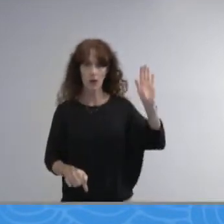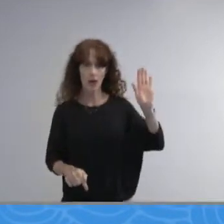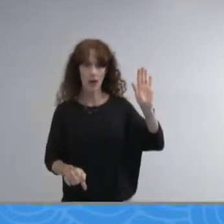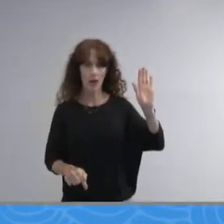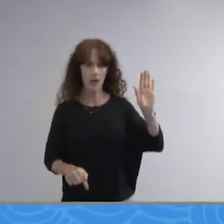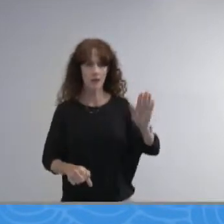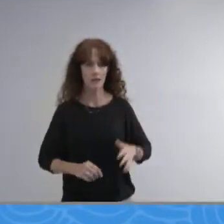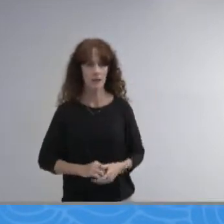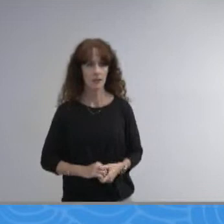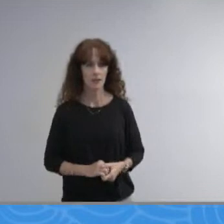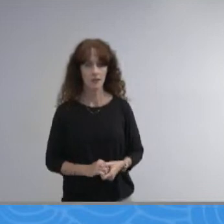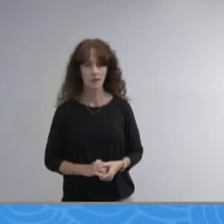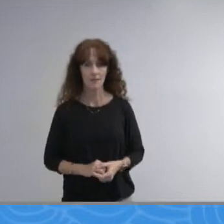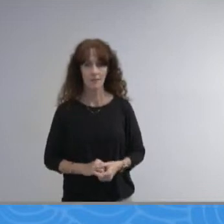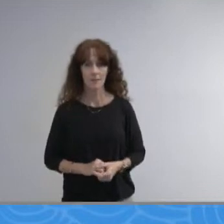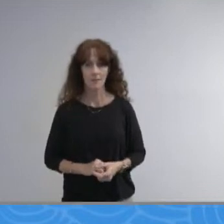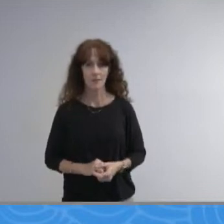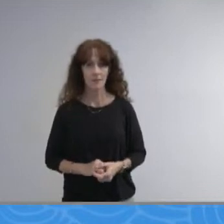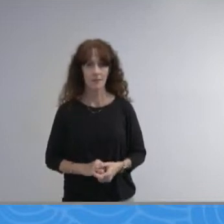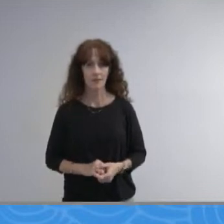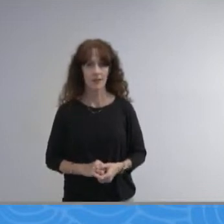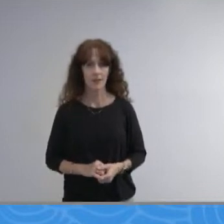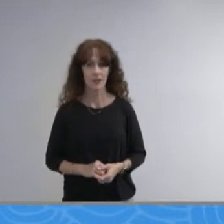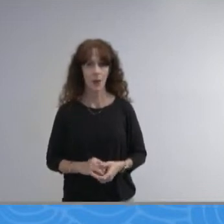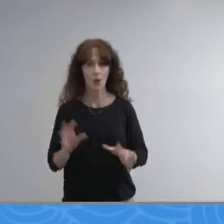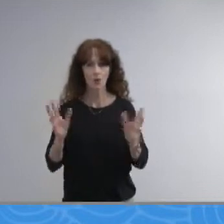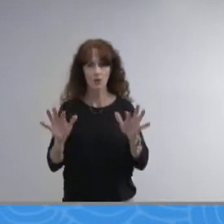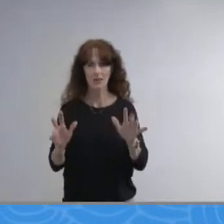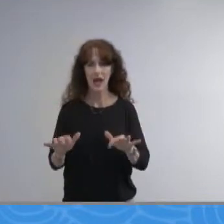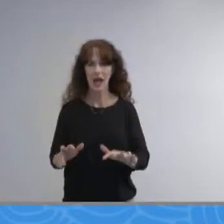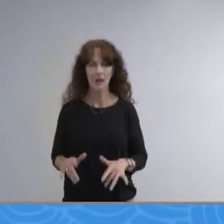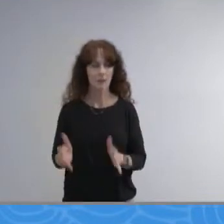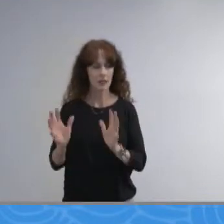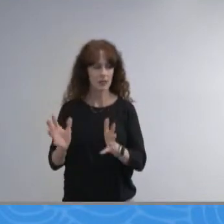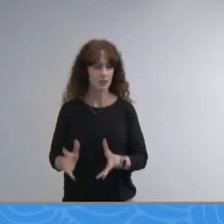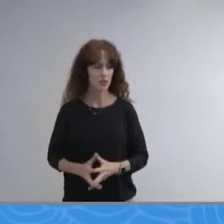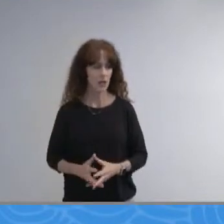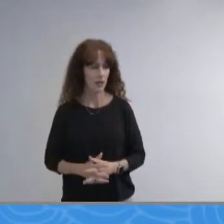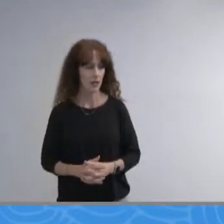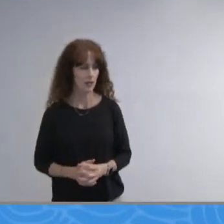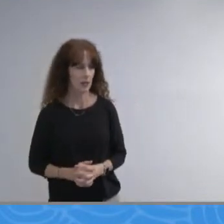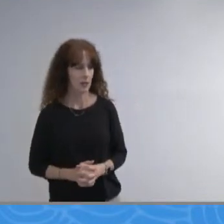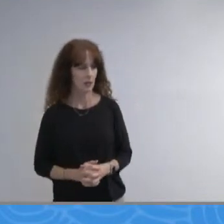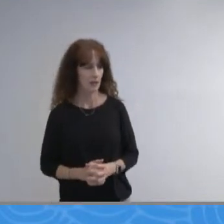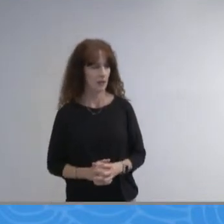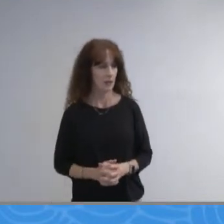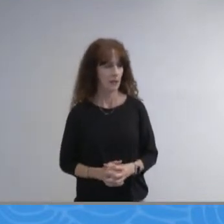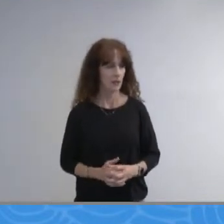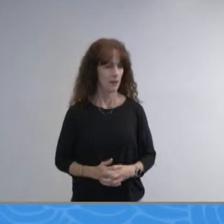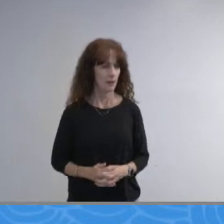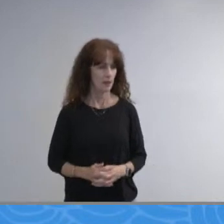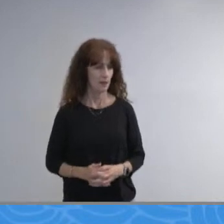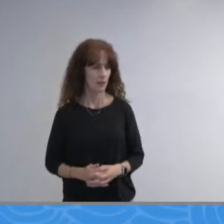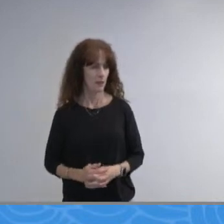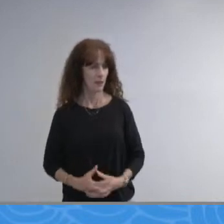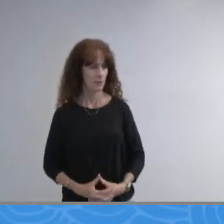you can write your question in the chat. Alice, go ahead.